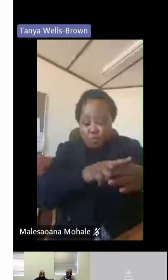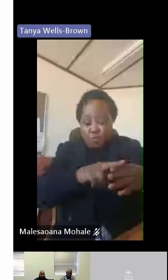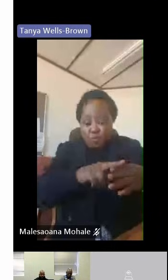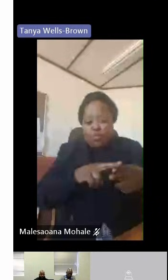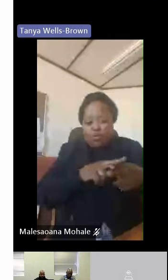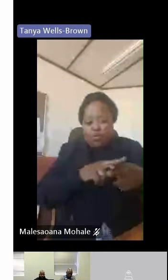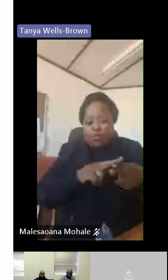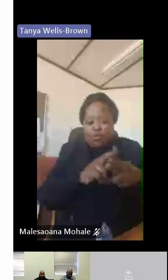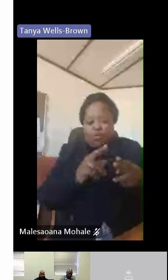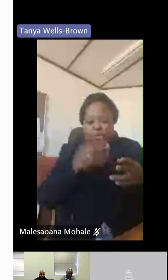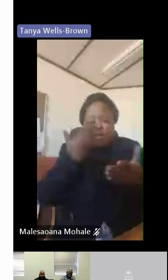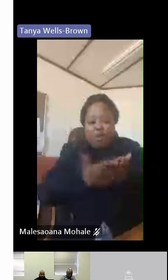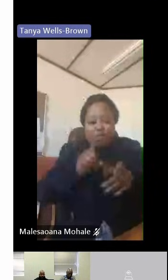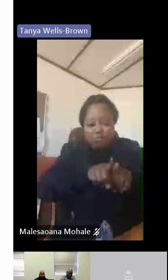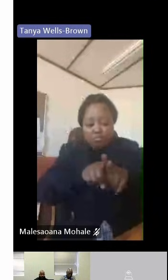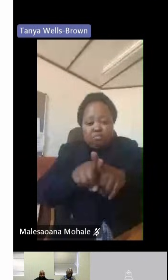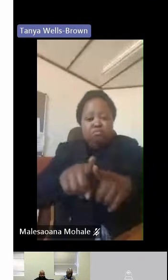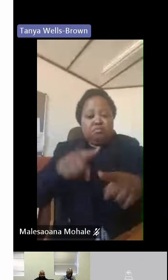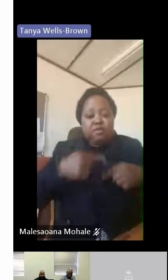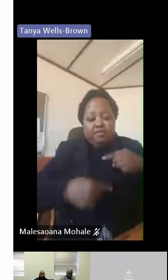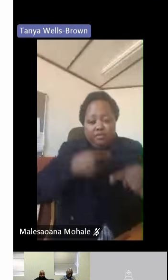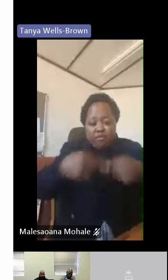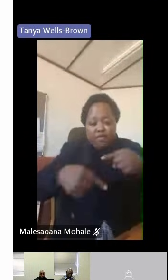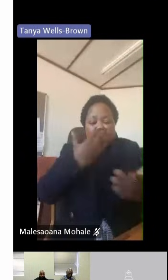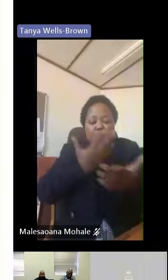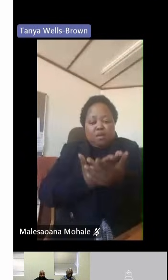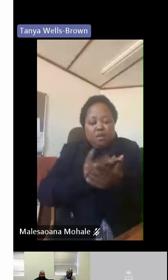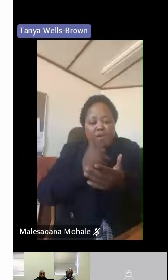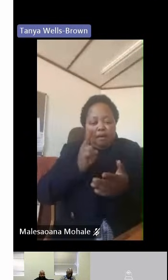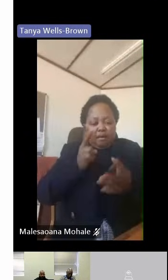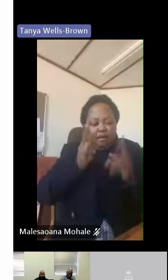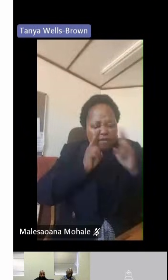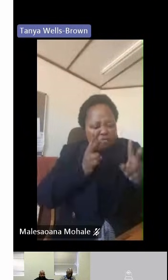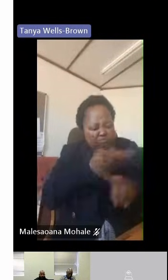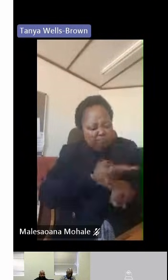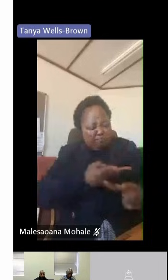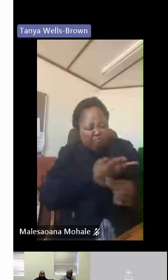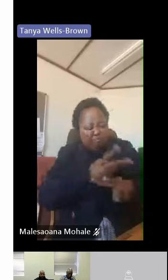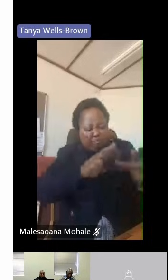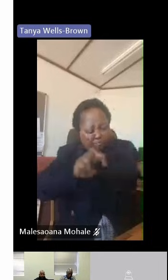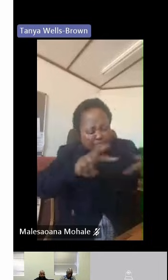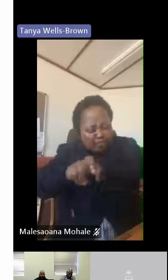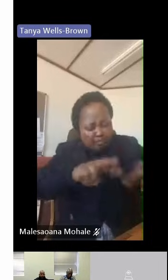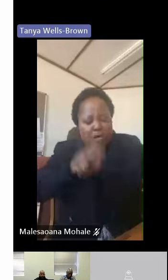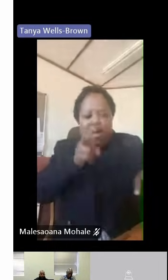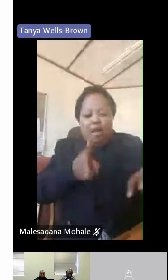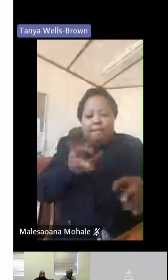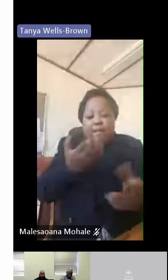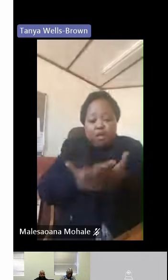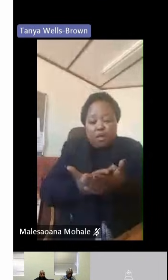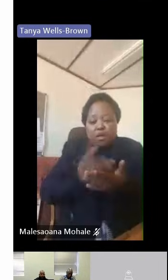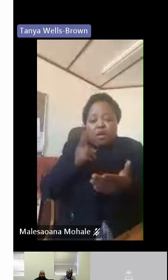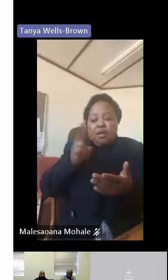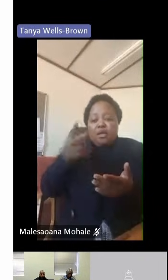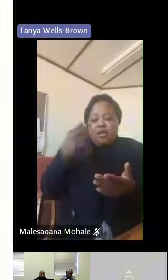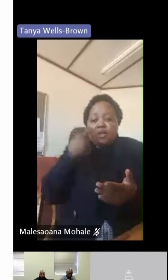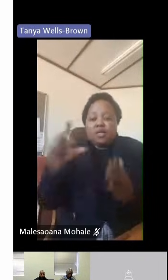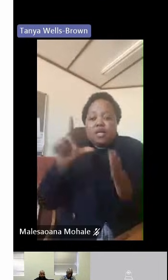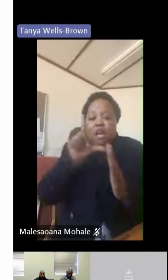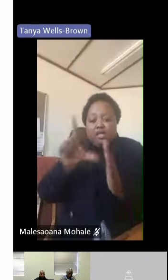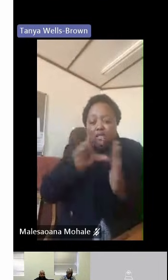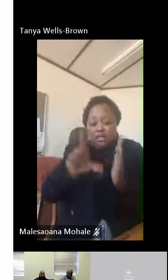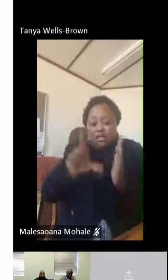alignment processes, you can revisit this, and as well as looking at how this legislation aligns with